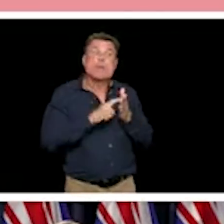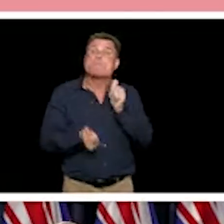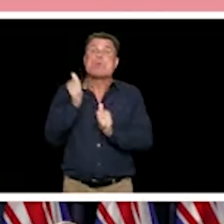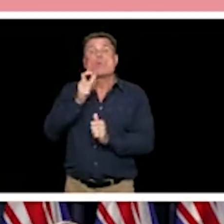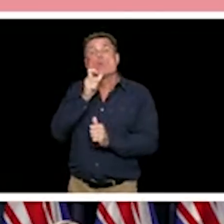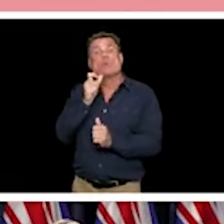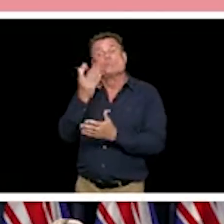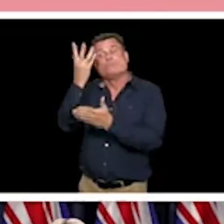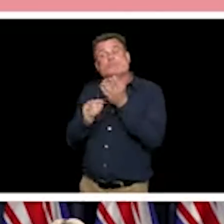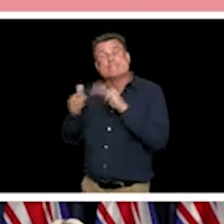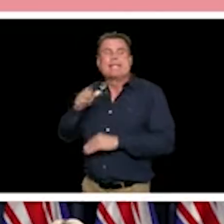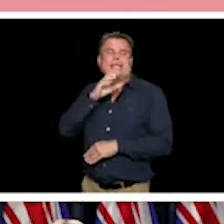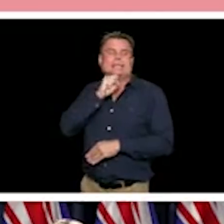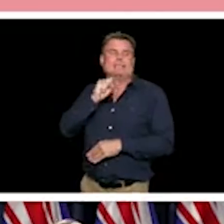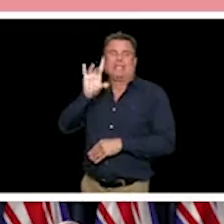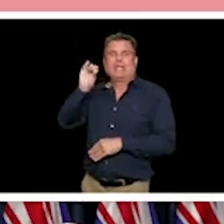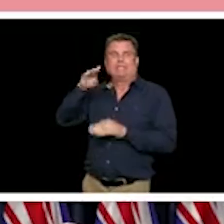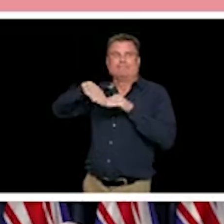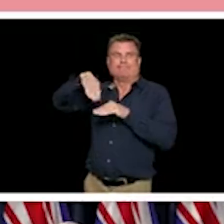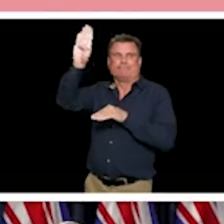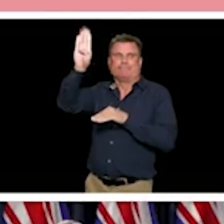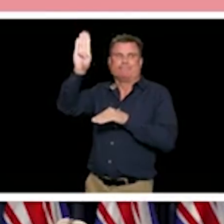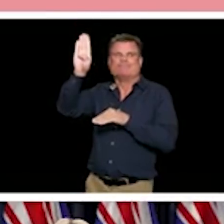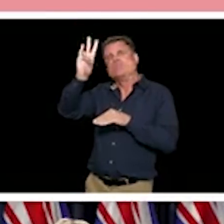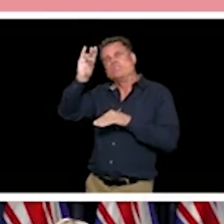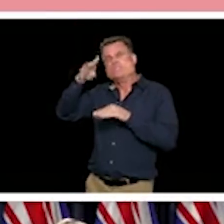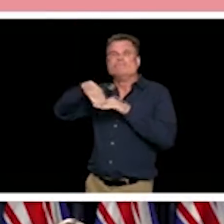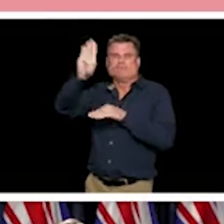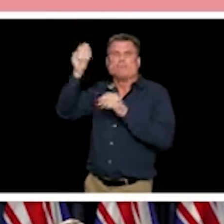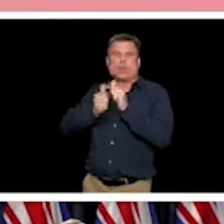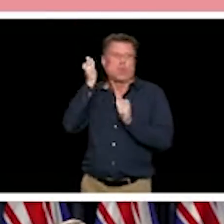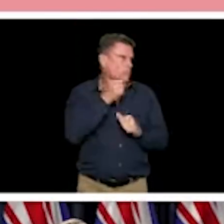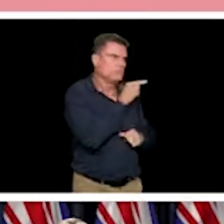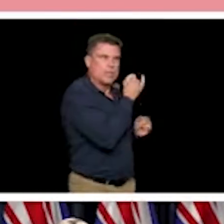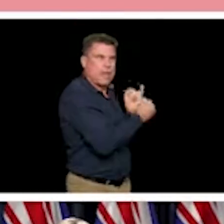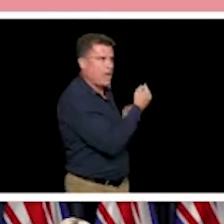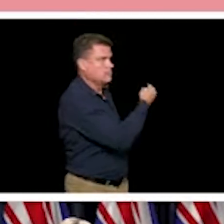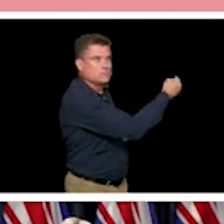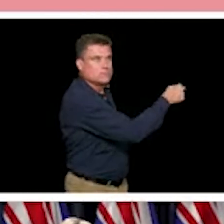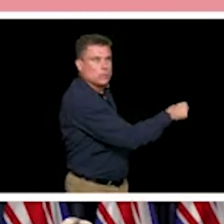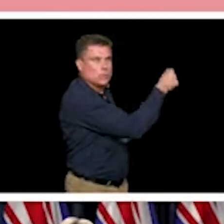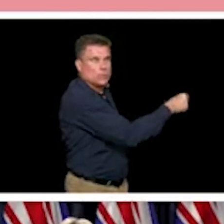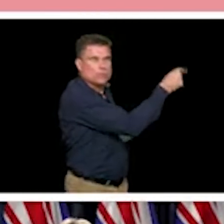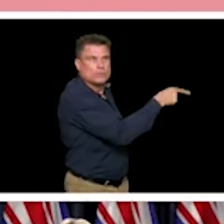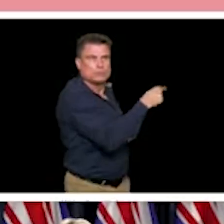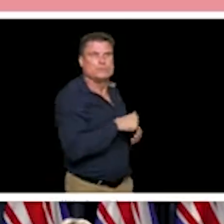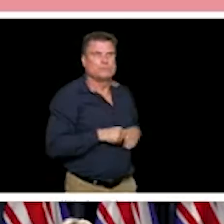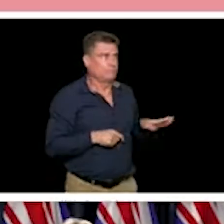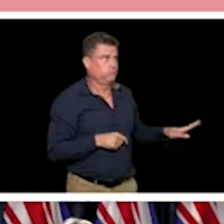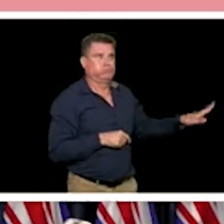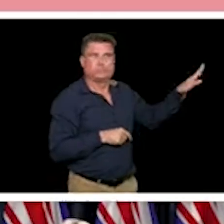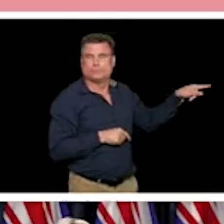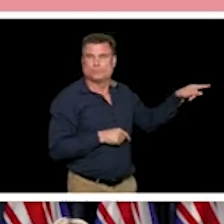are heavily skewed to the older population, particularly people over the age of 80. Some of the things